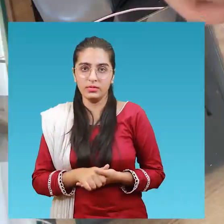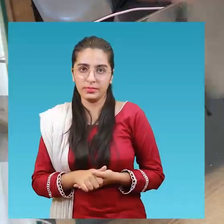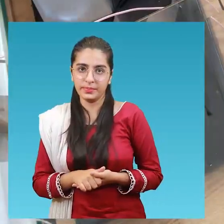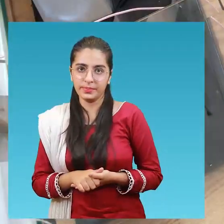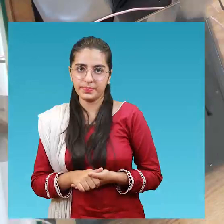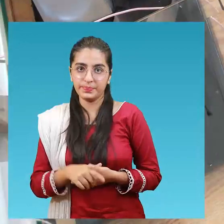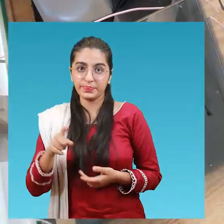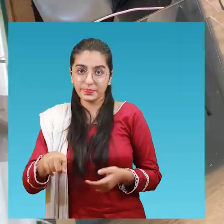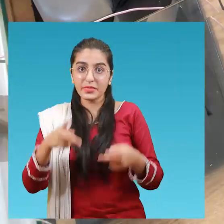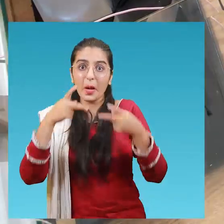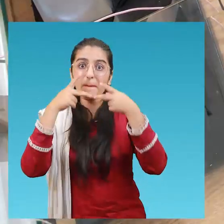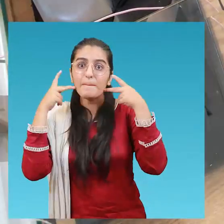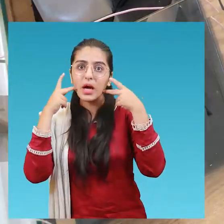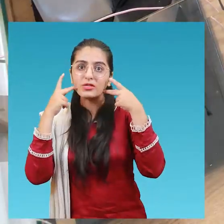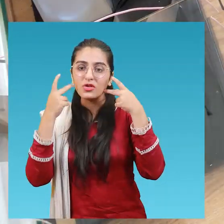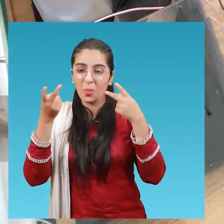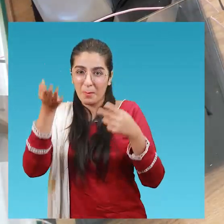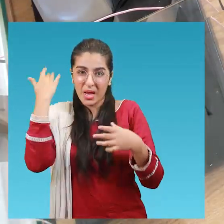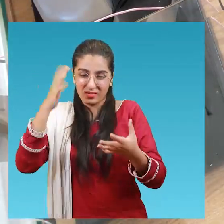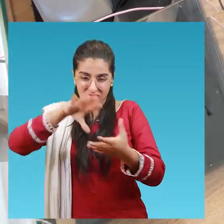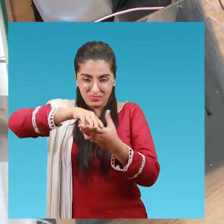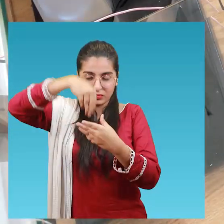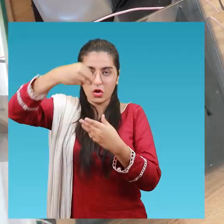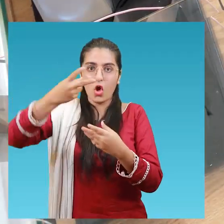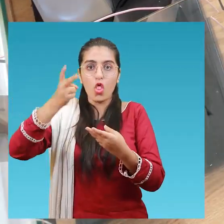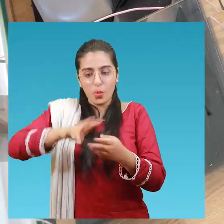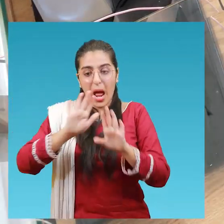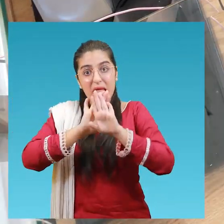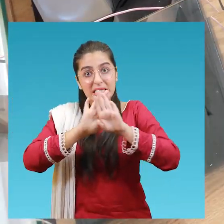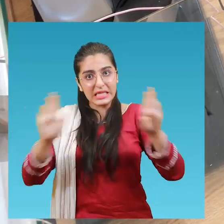After that, bring the mask to its original position.